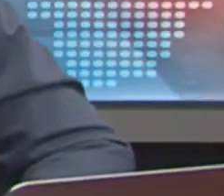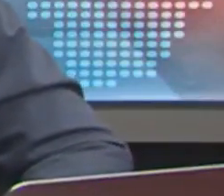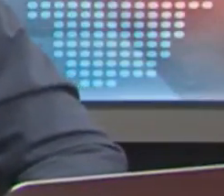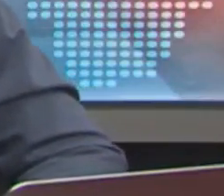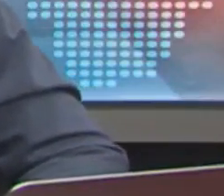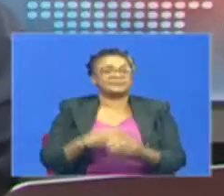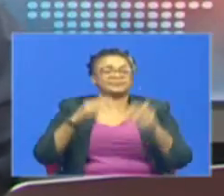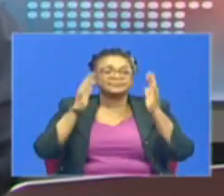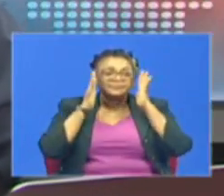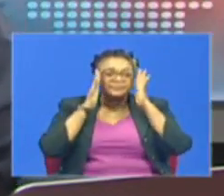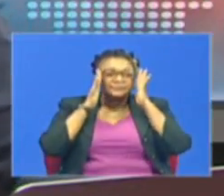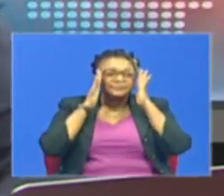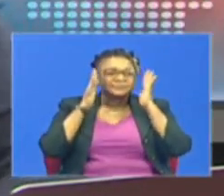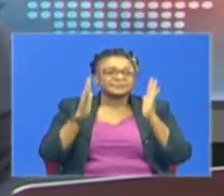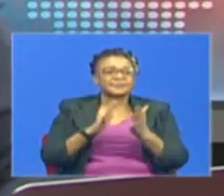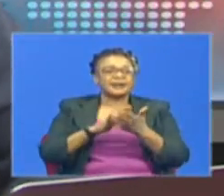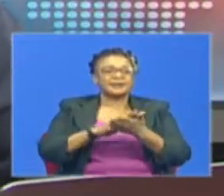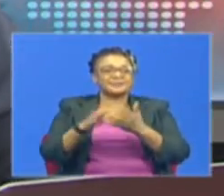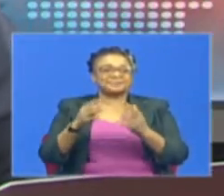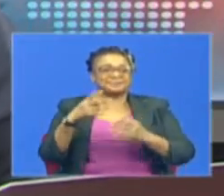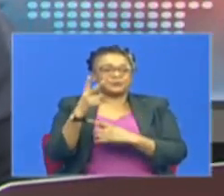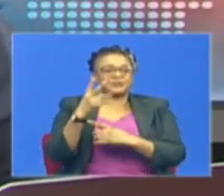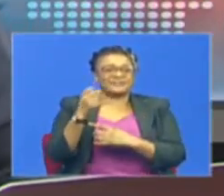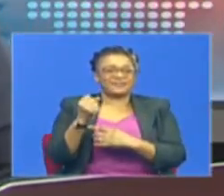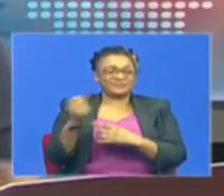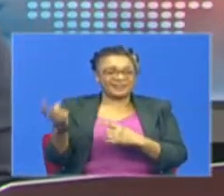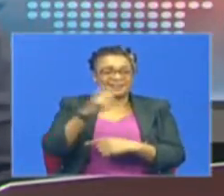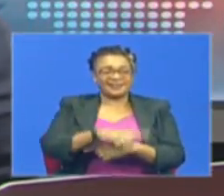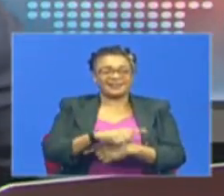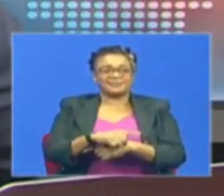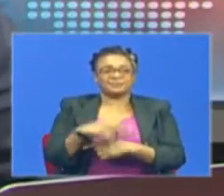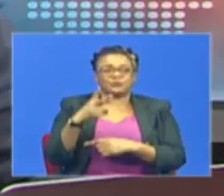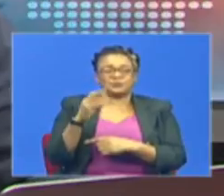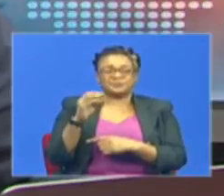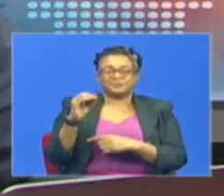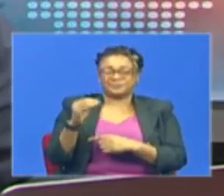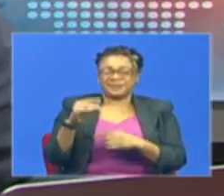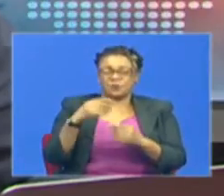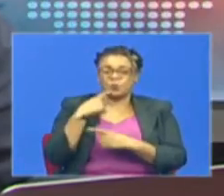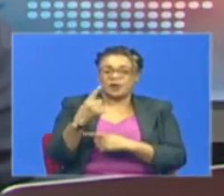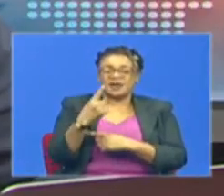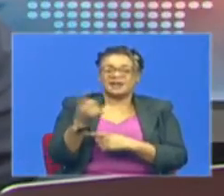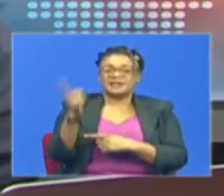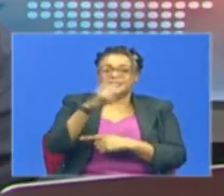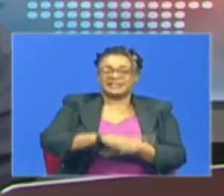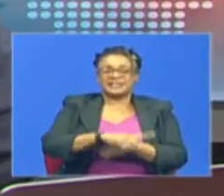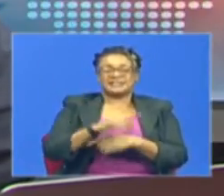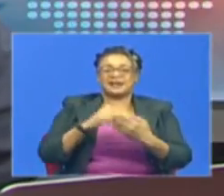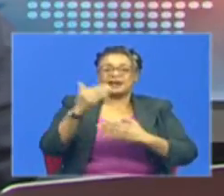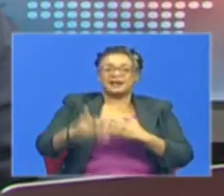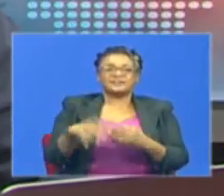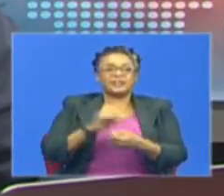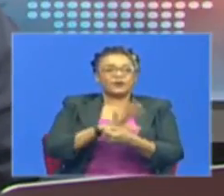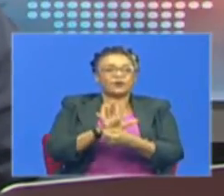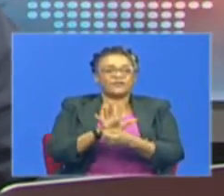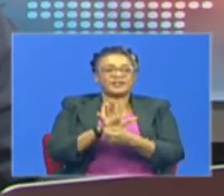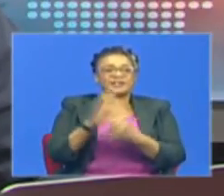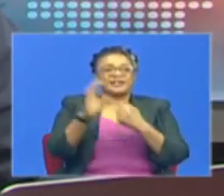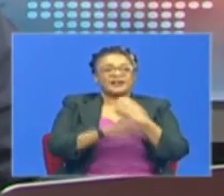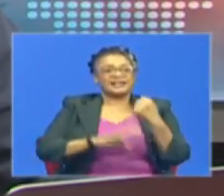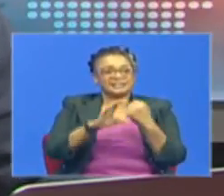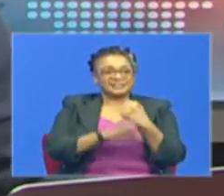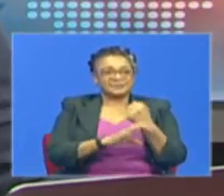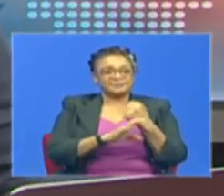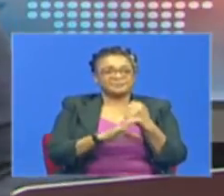It is the 25th day of June 2020. It's just a bit over 100 days into the COVID-19 pandemic situation in the country, and